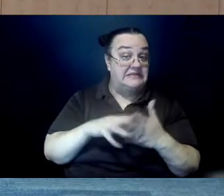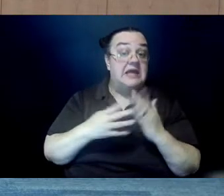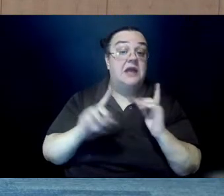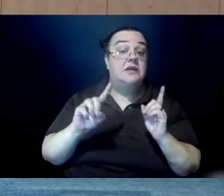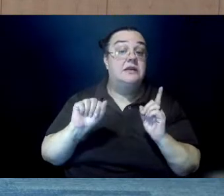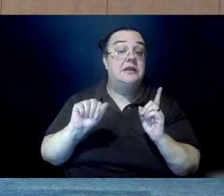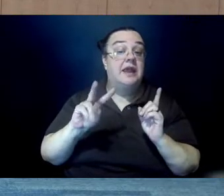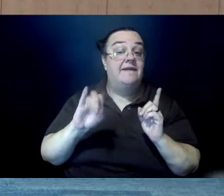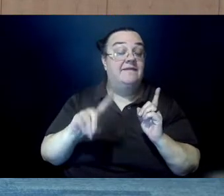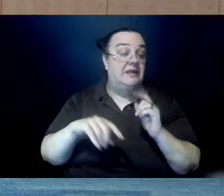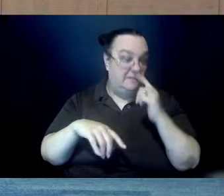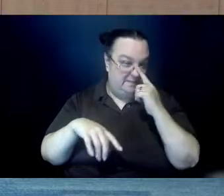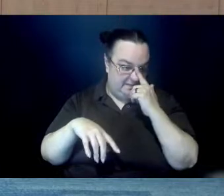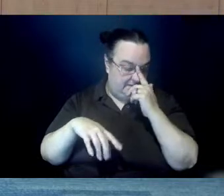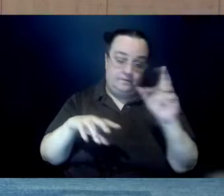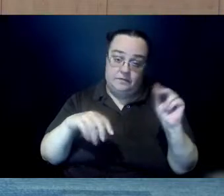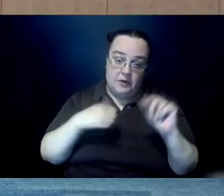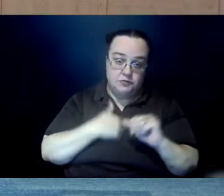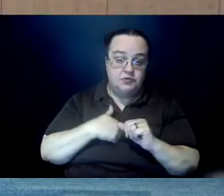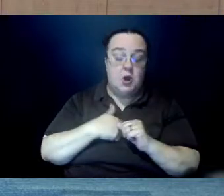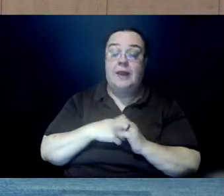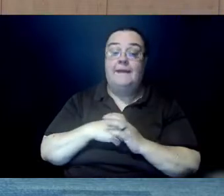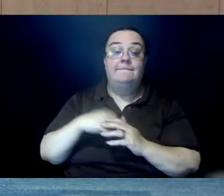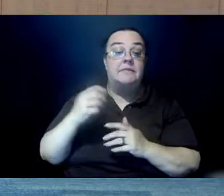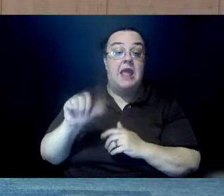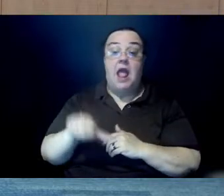sorry. Okay. Some other revenue?